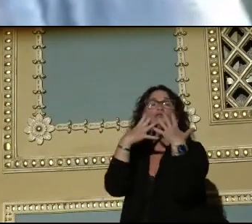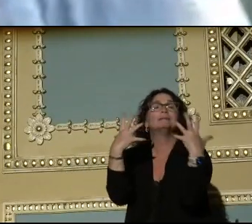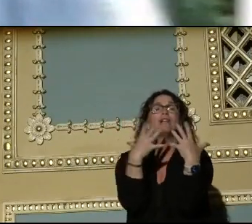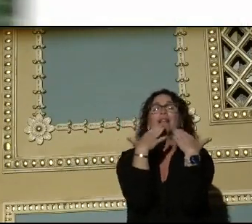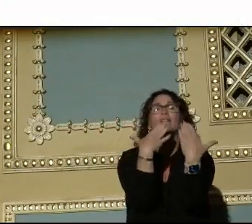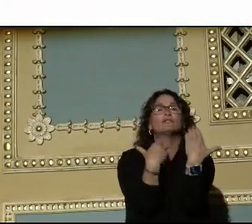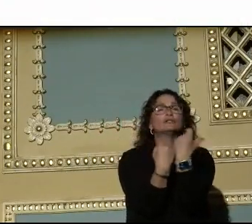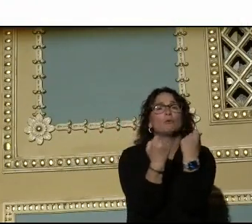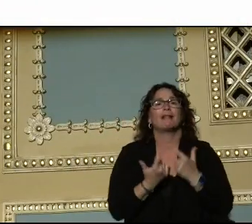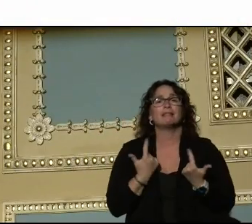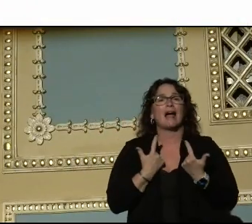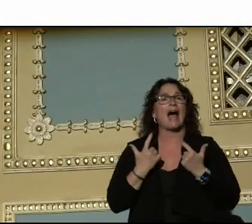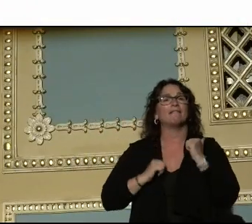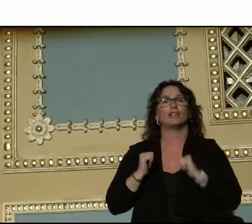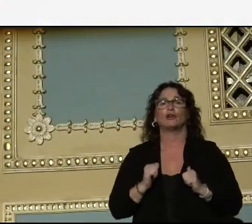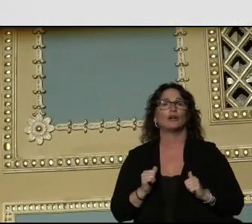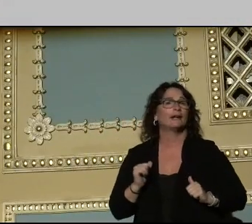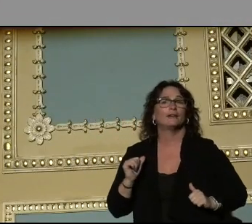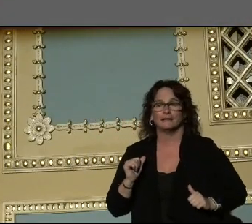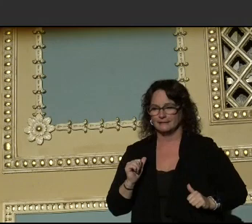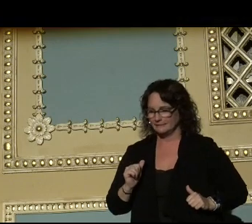entertainment.